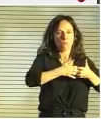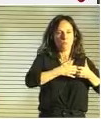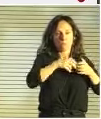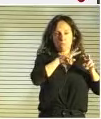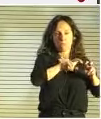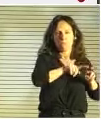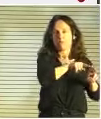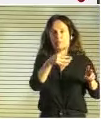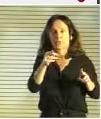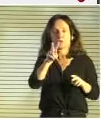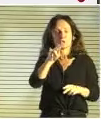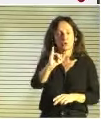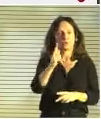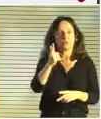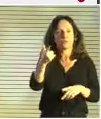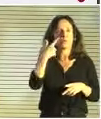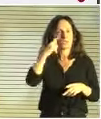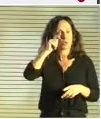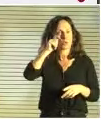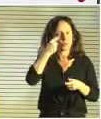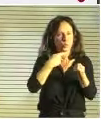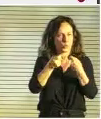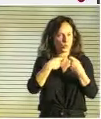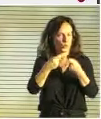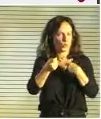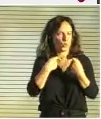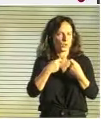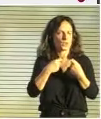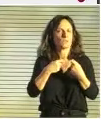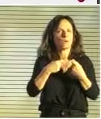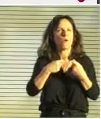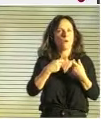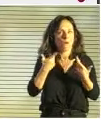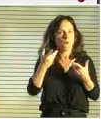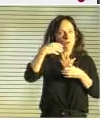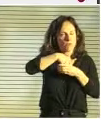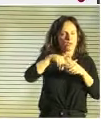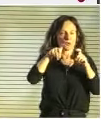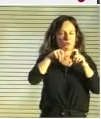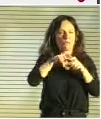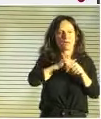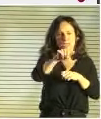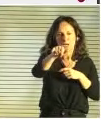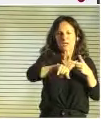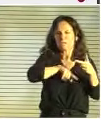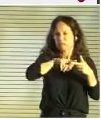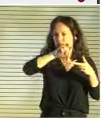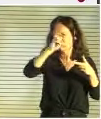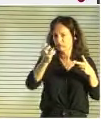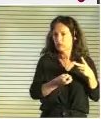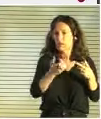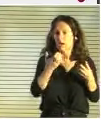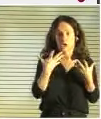owned hotels, with joint ventures, like here on Mallorca, with the joint venture with the Rio family, or with the Ramis family, with Group